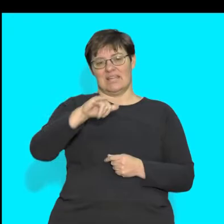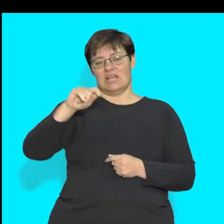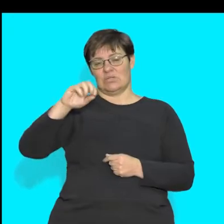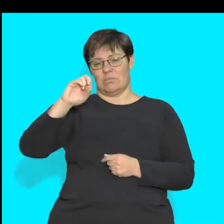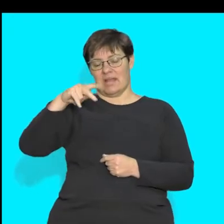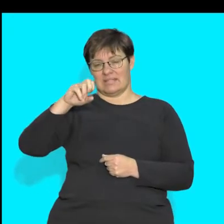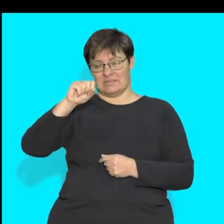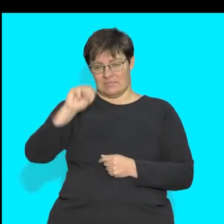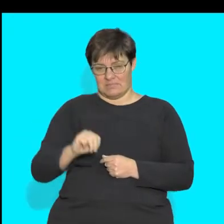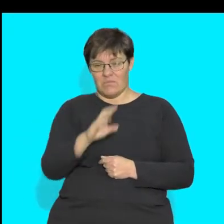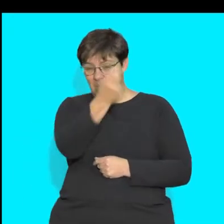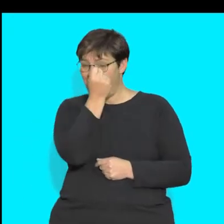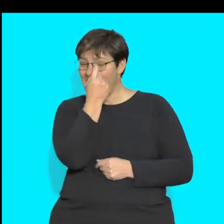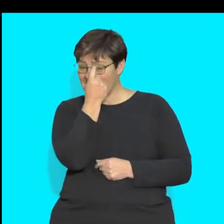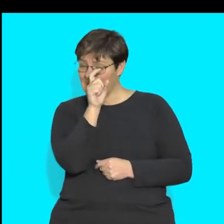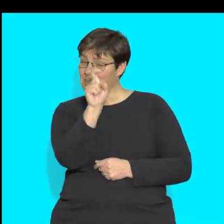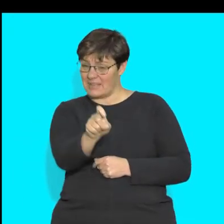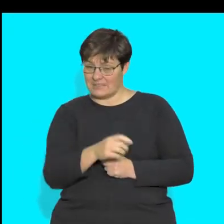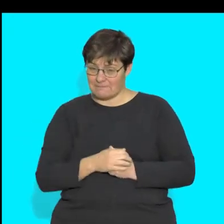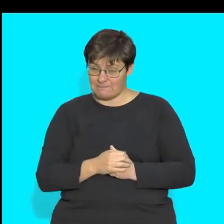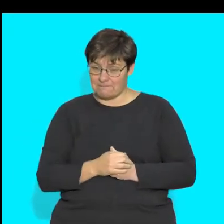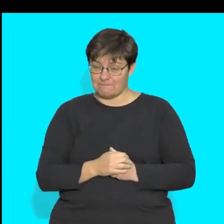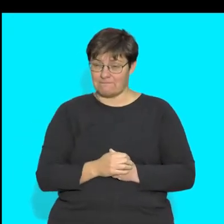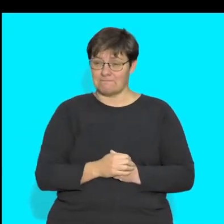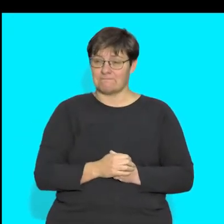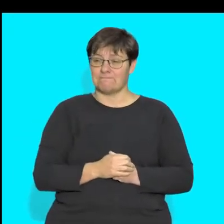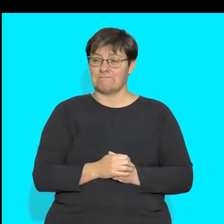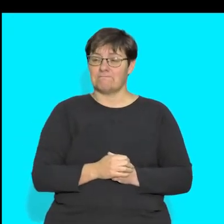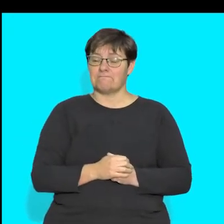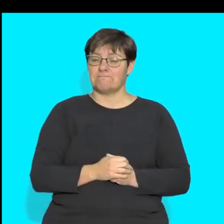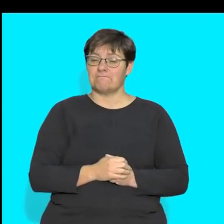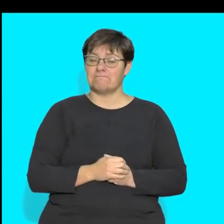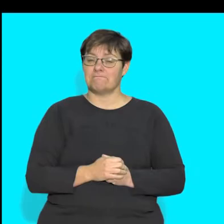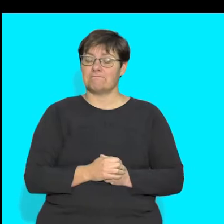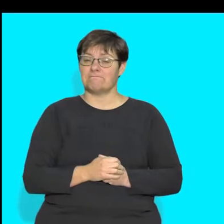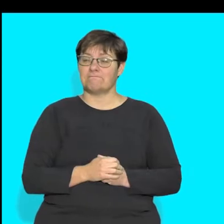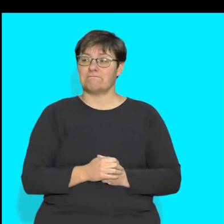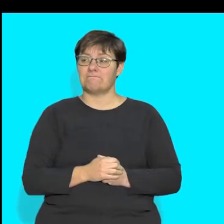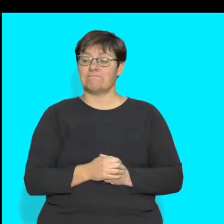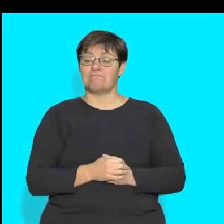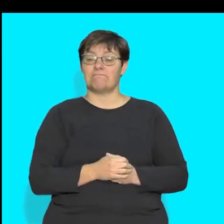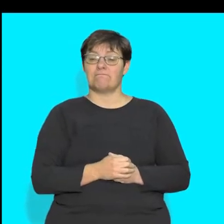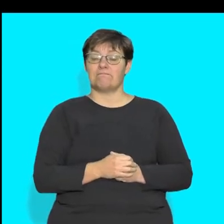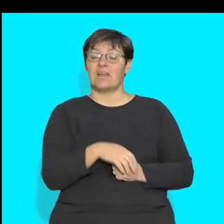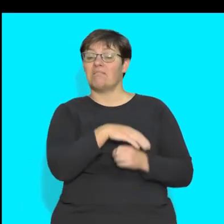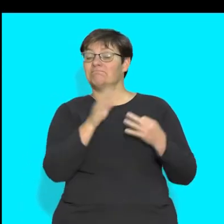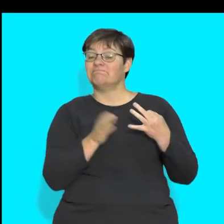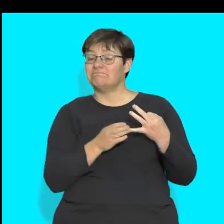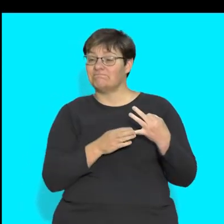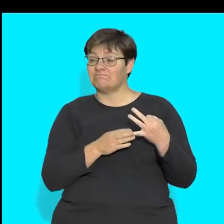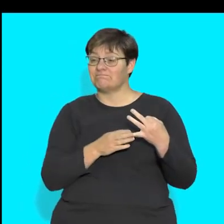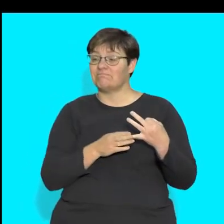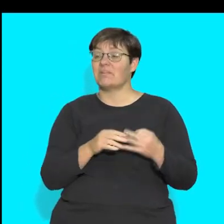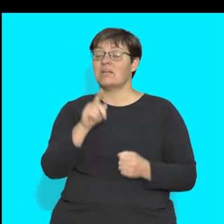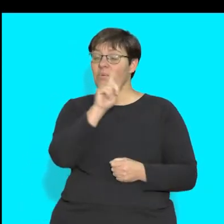important that you understand that concept. Now, the next thing we are going to look at is the